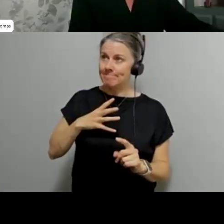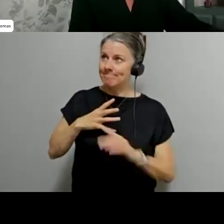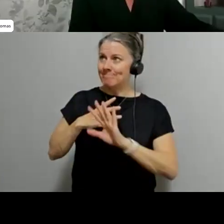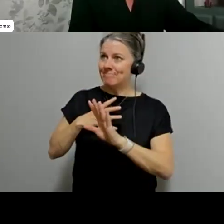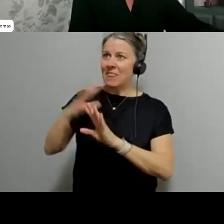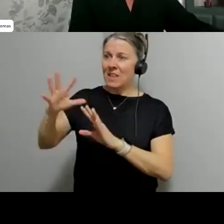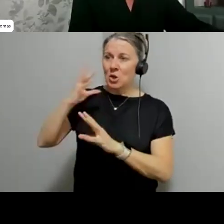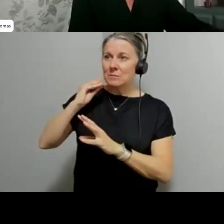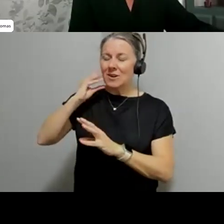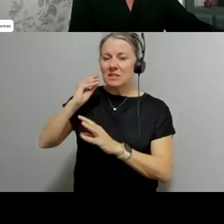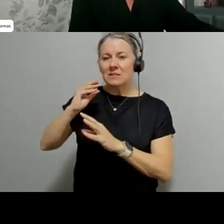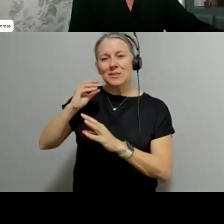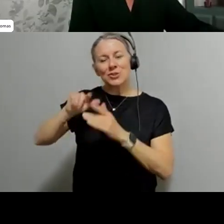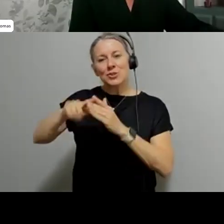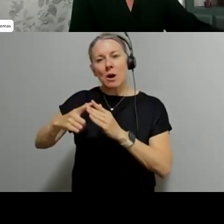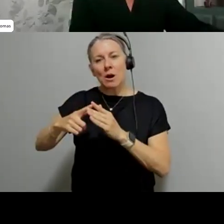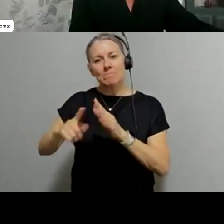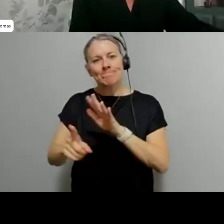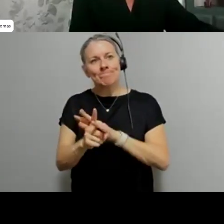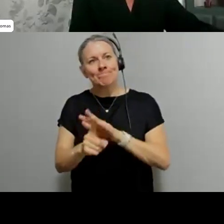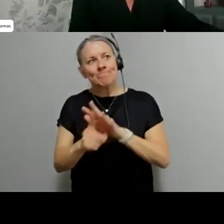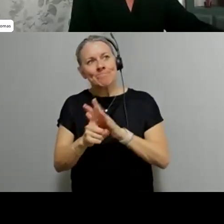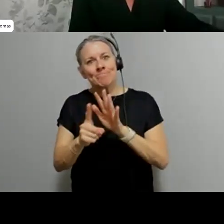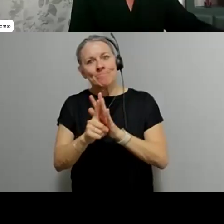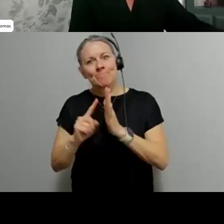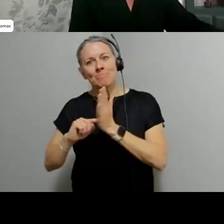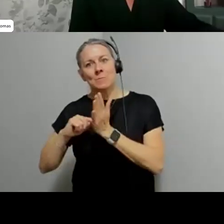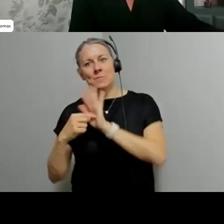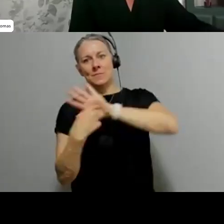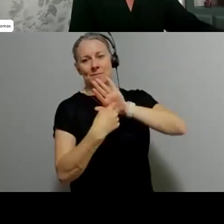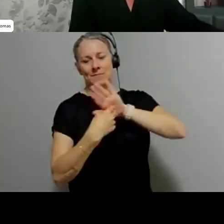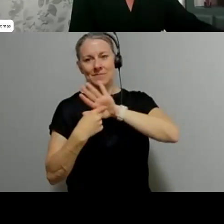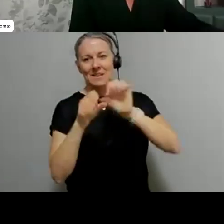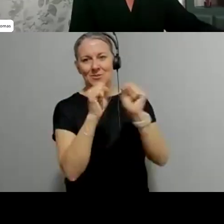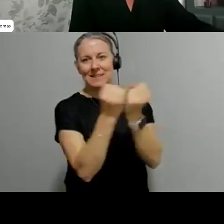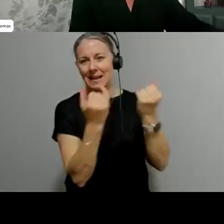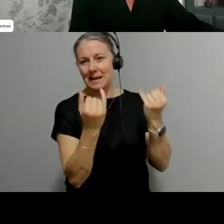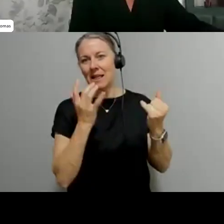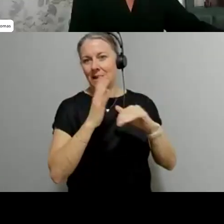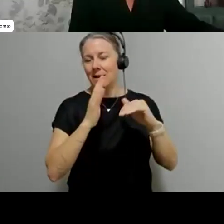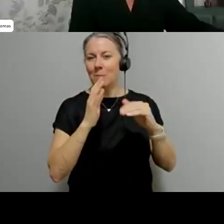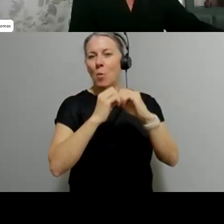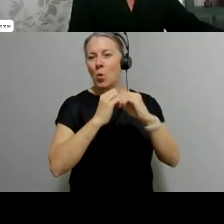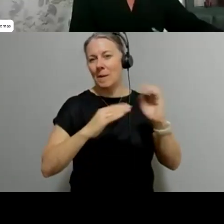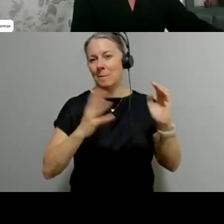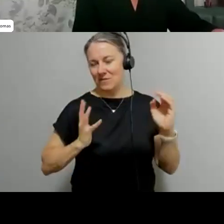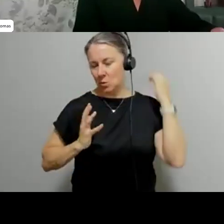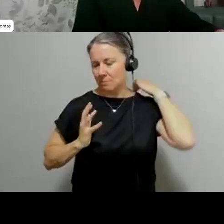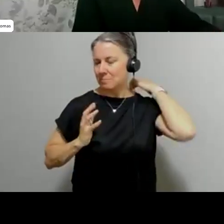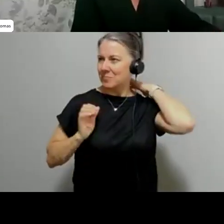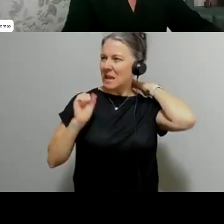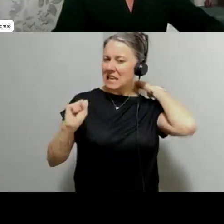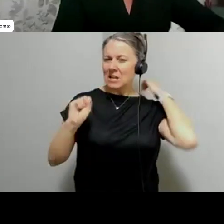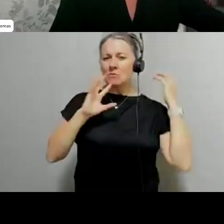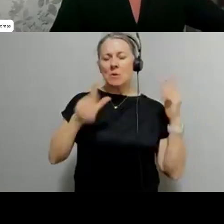society a bit more than it was before. Can you speak a little bit about what changes you've seen and what do you think we're going to get to